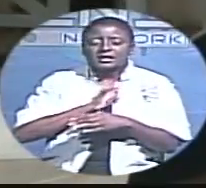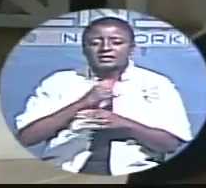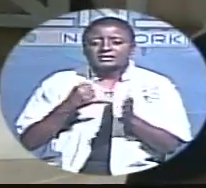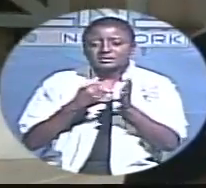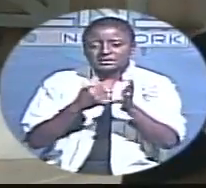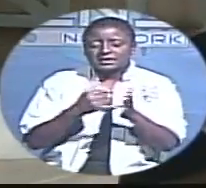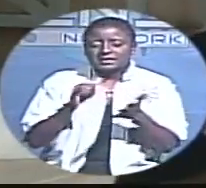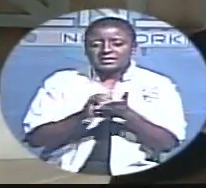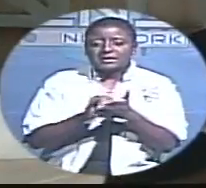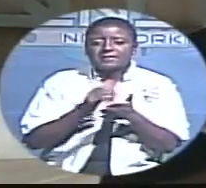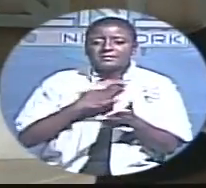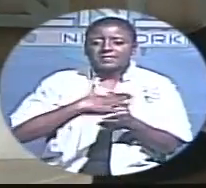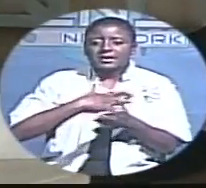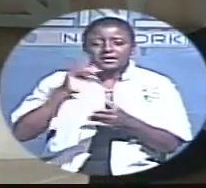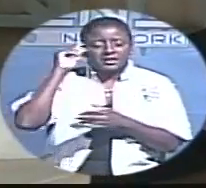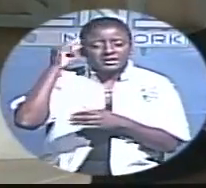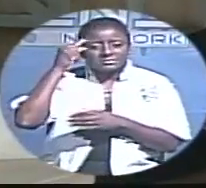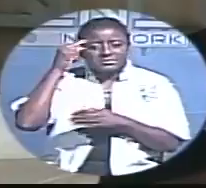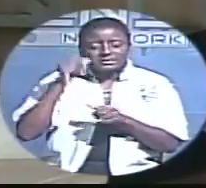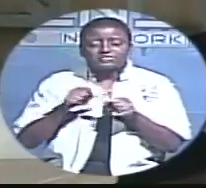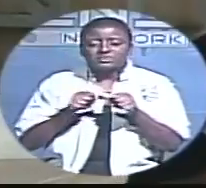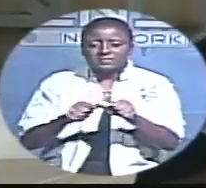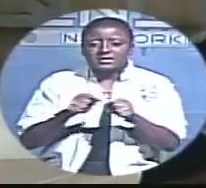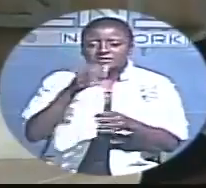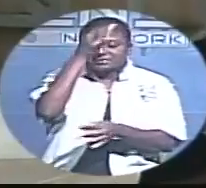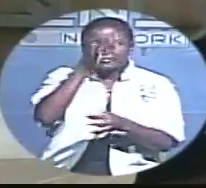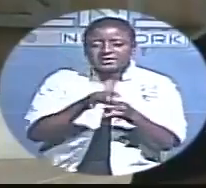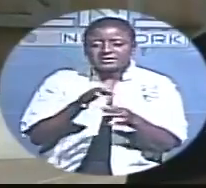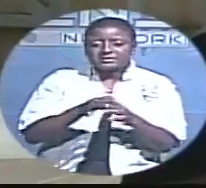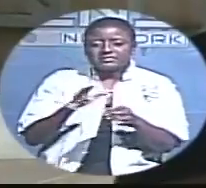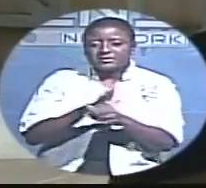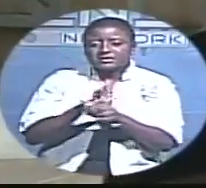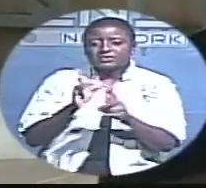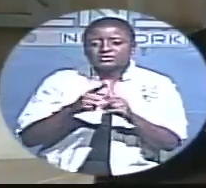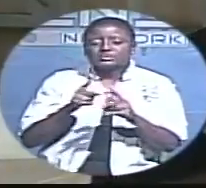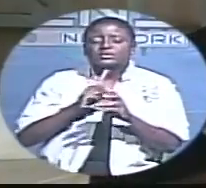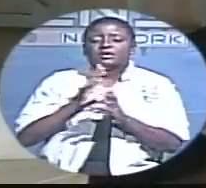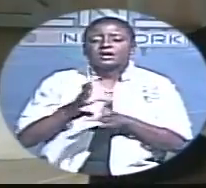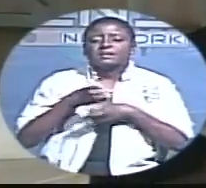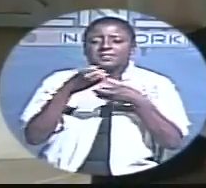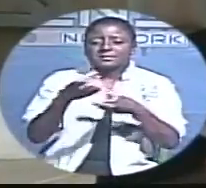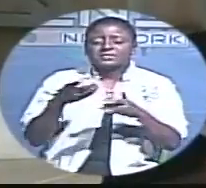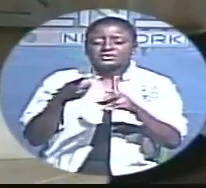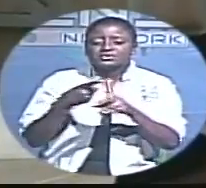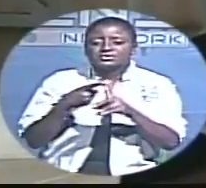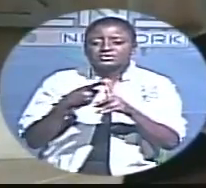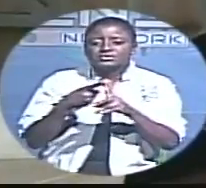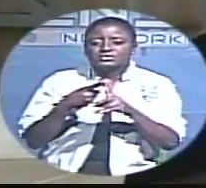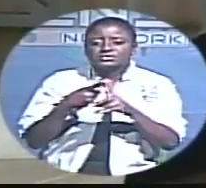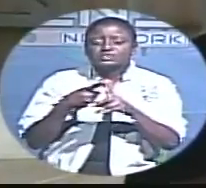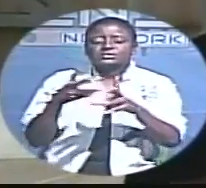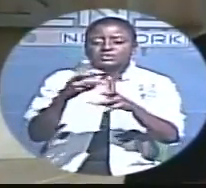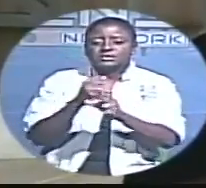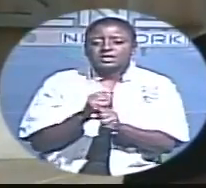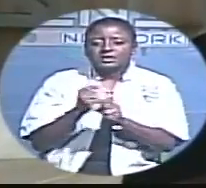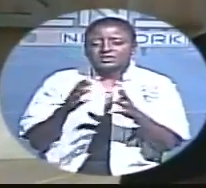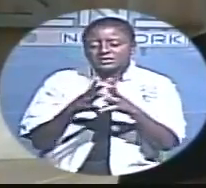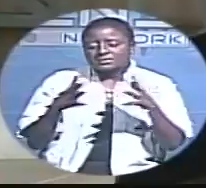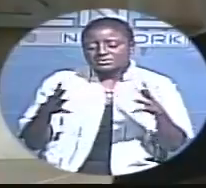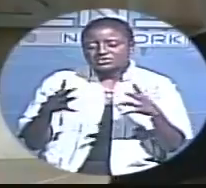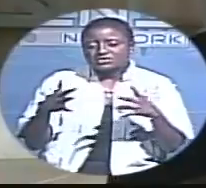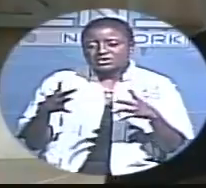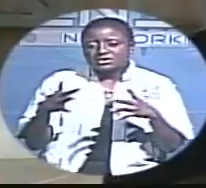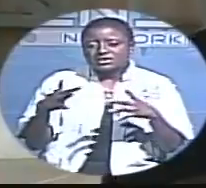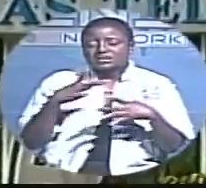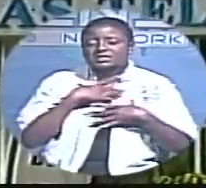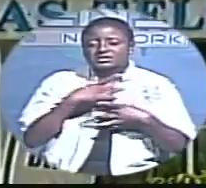to our commitment to explore all lawful means to acquire the majority interest in